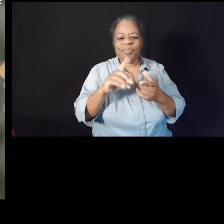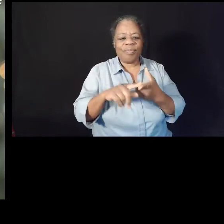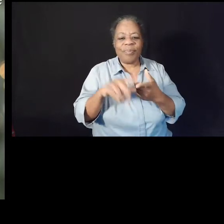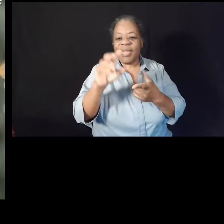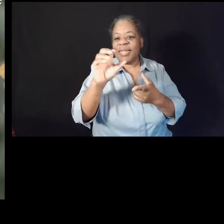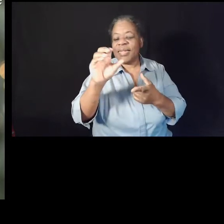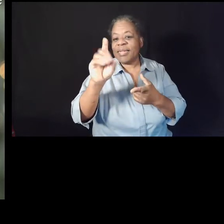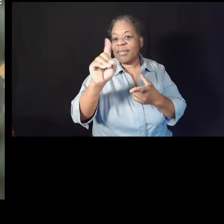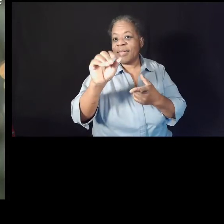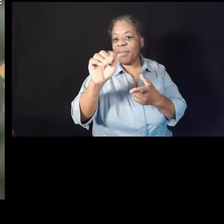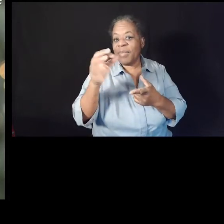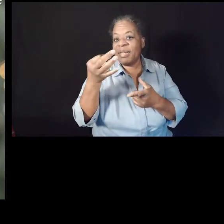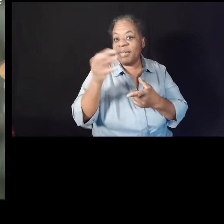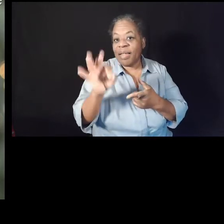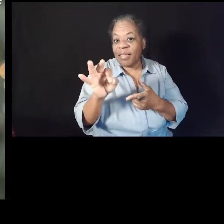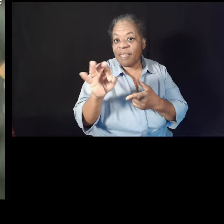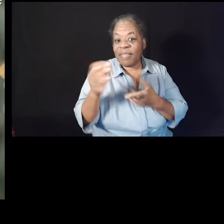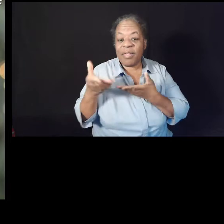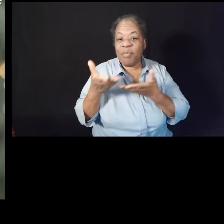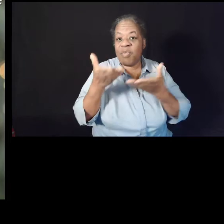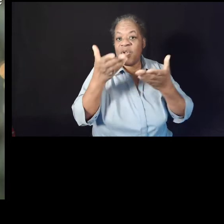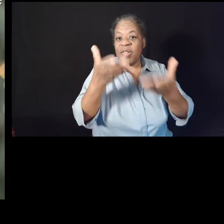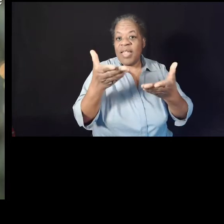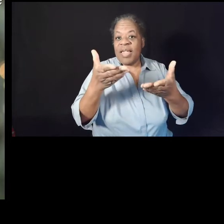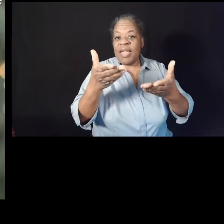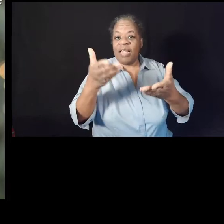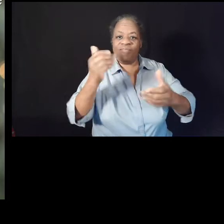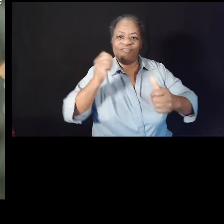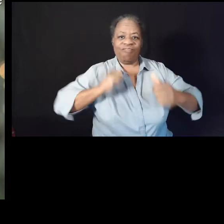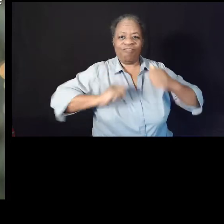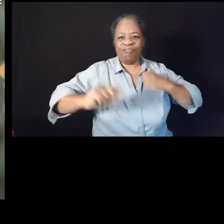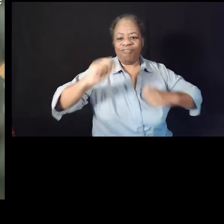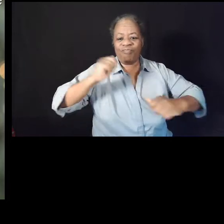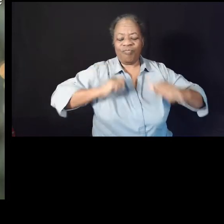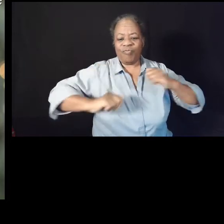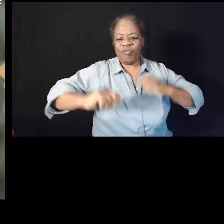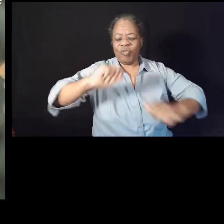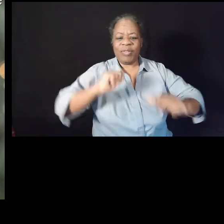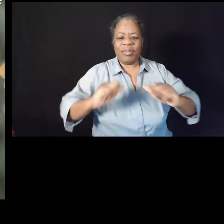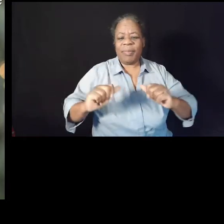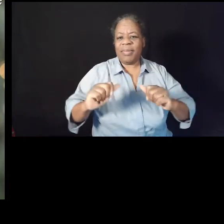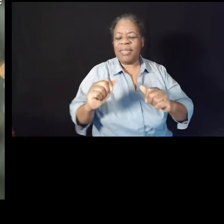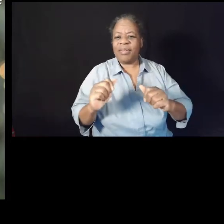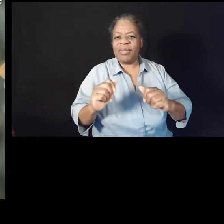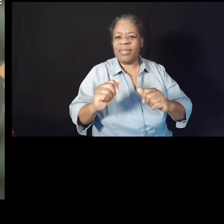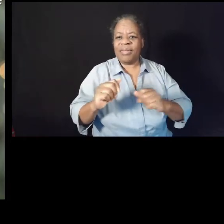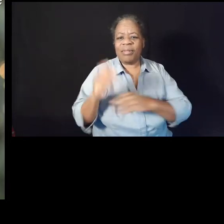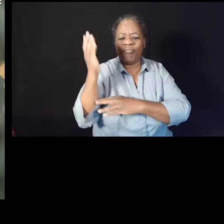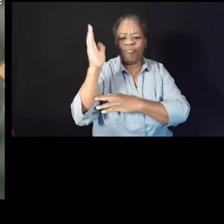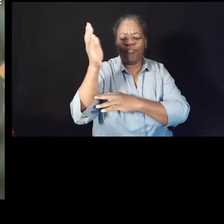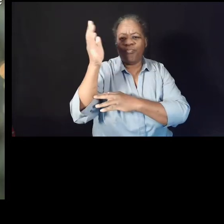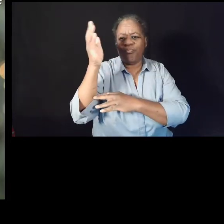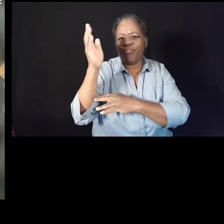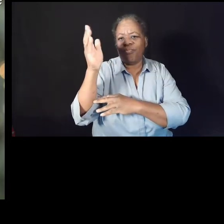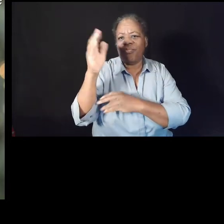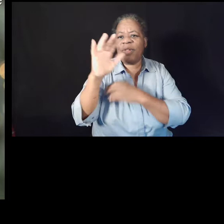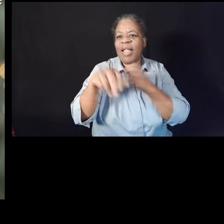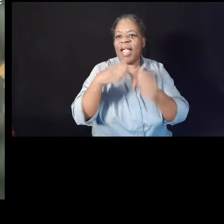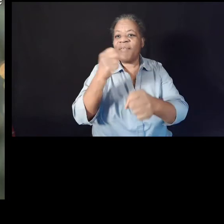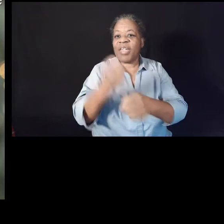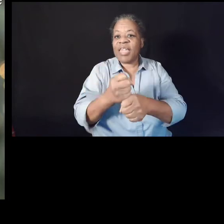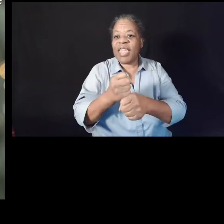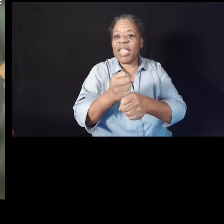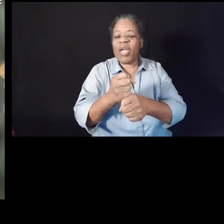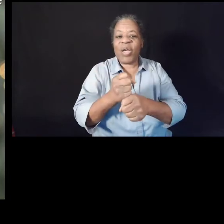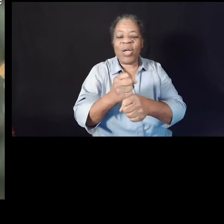we'll be presenting a dramatic Christmas monologue, which every year brings to life one of the biblical characters from the